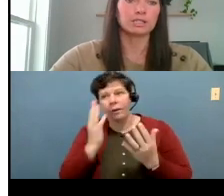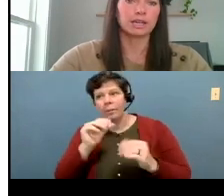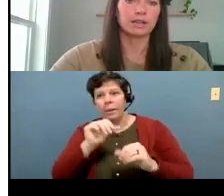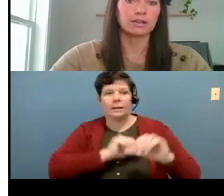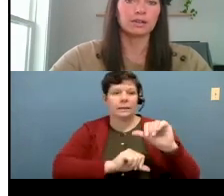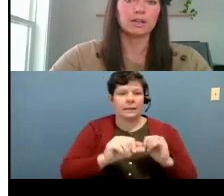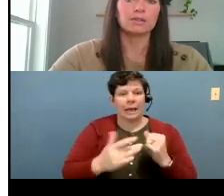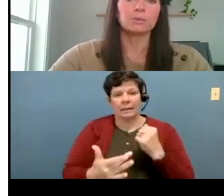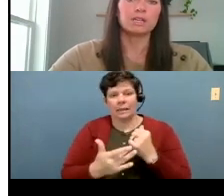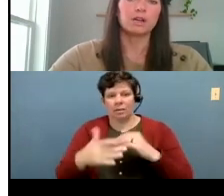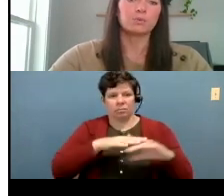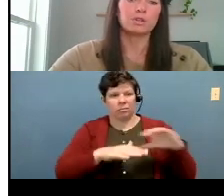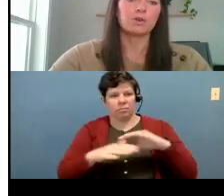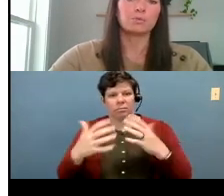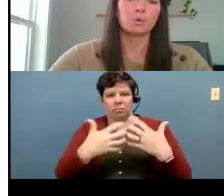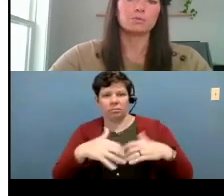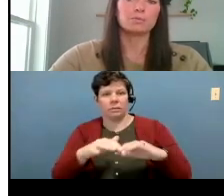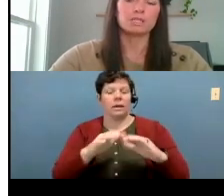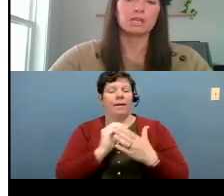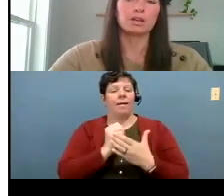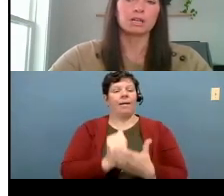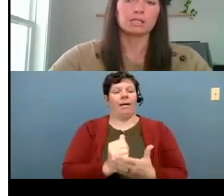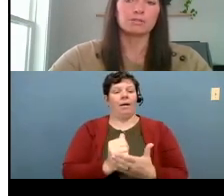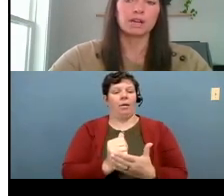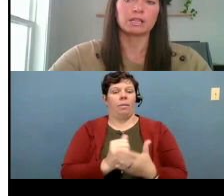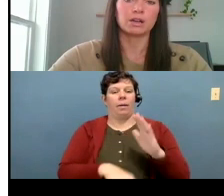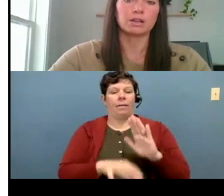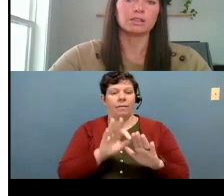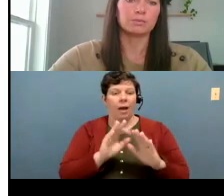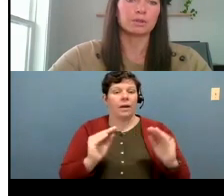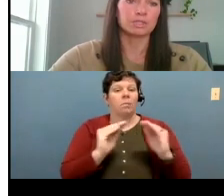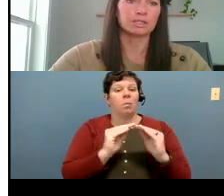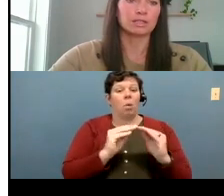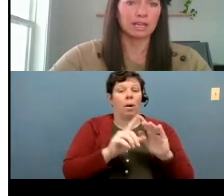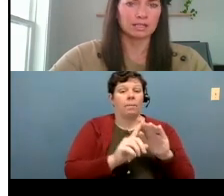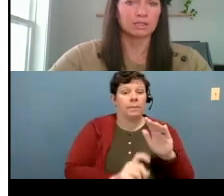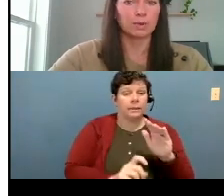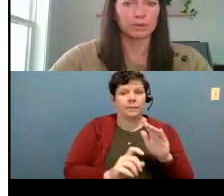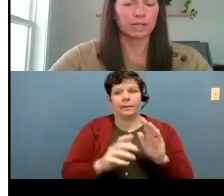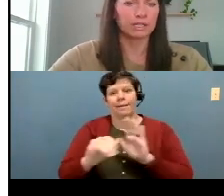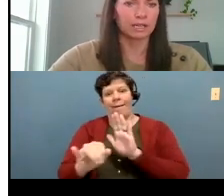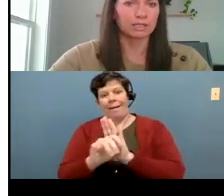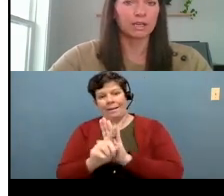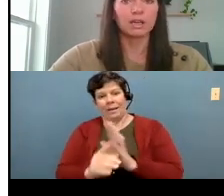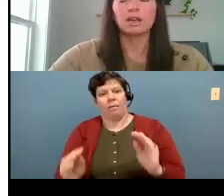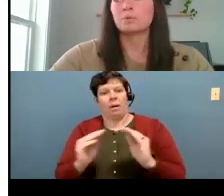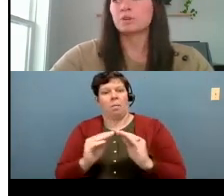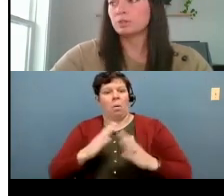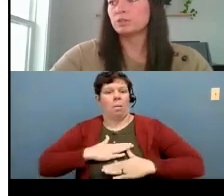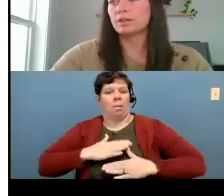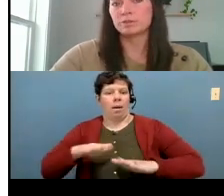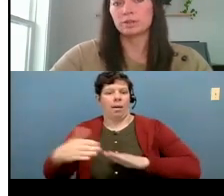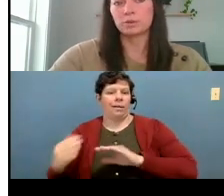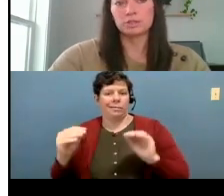technology together, that we can help resolve more missing, unidentified, and unclaimed person cases throughout the United States. And we